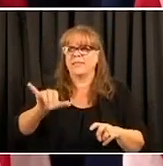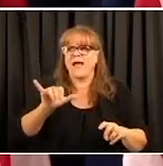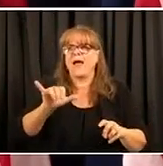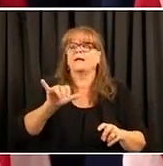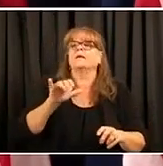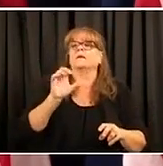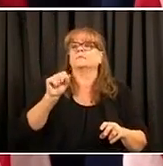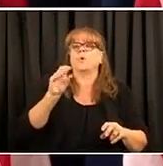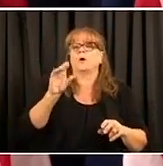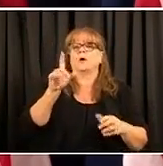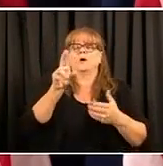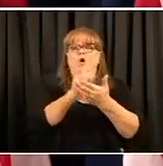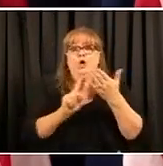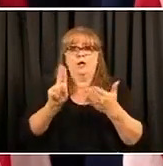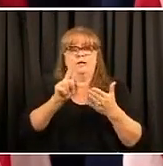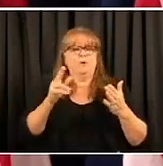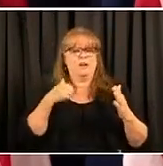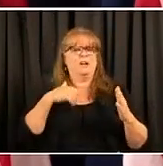point.